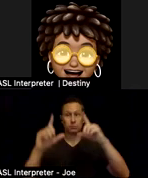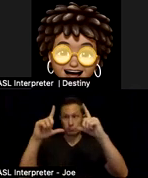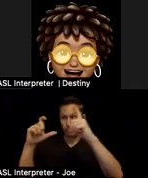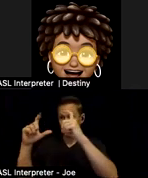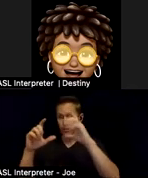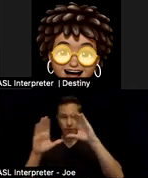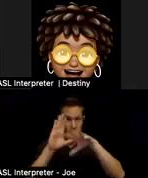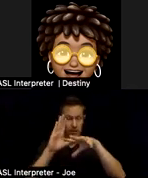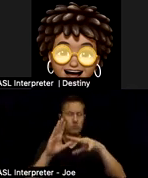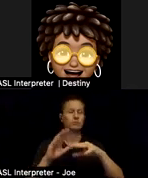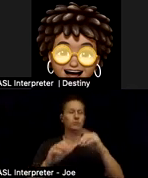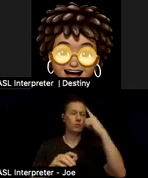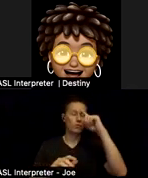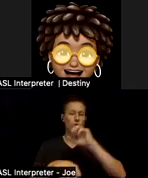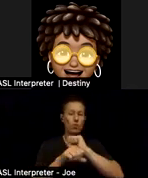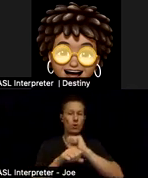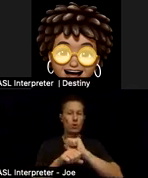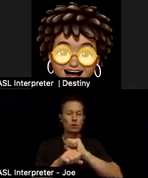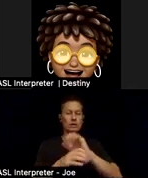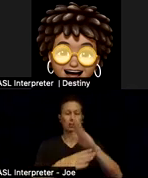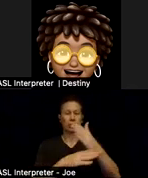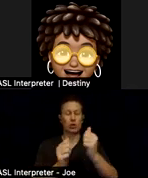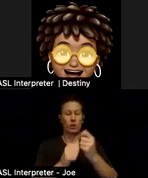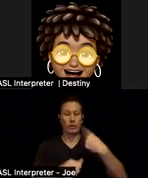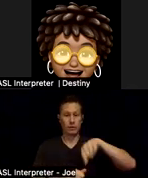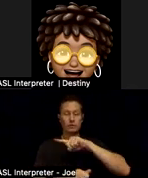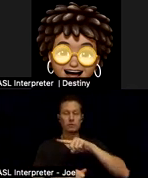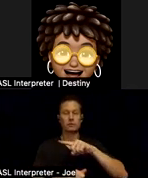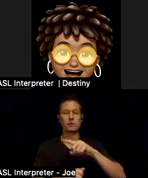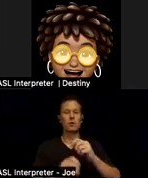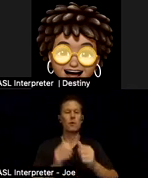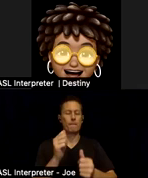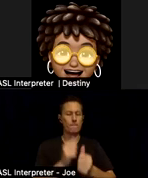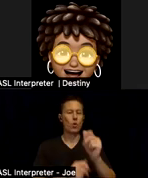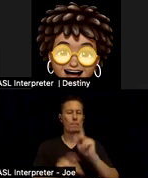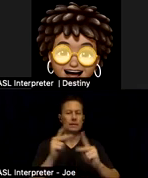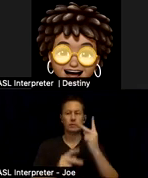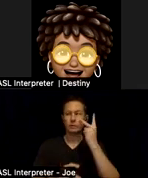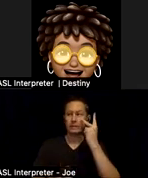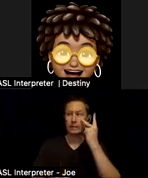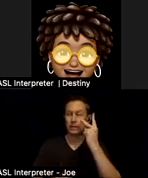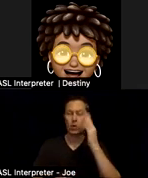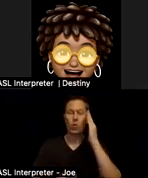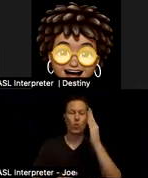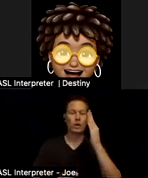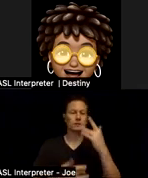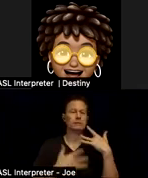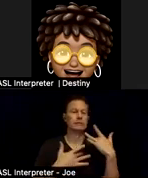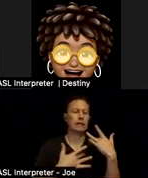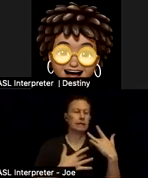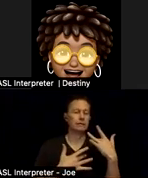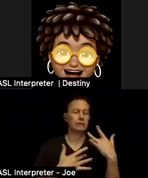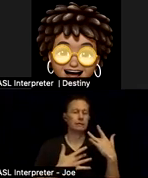as the more people see other people doing this, the more likely that they are to do the same thing. And we'll all be more prepared